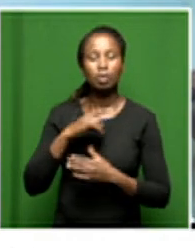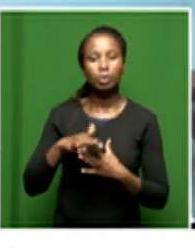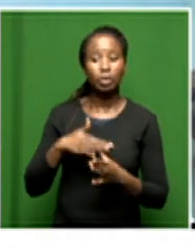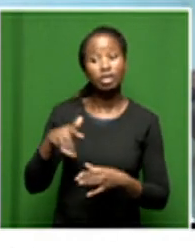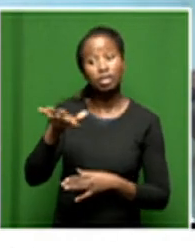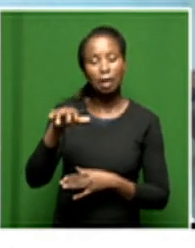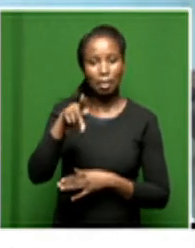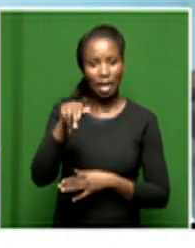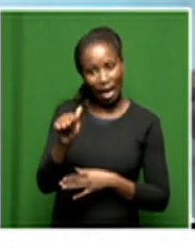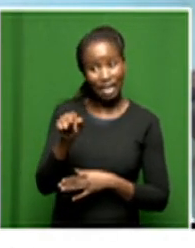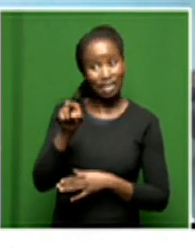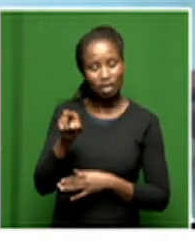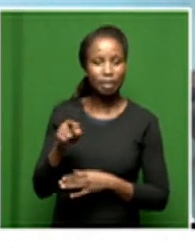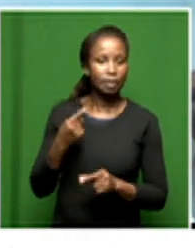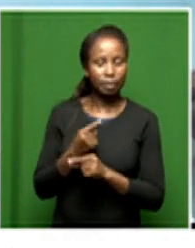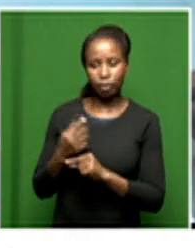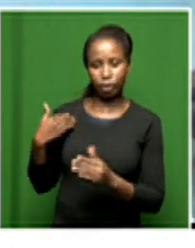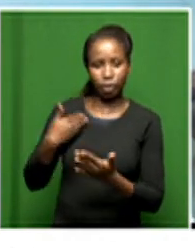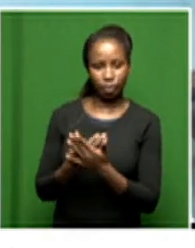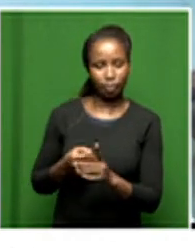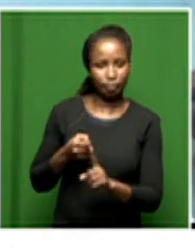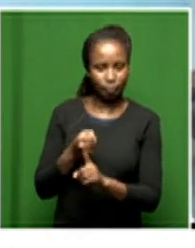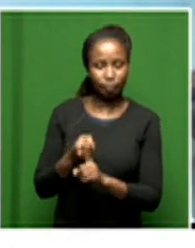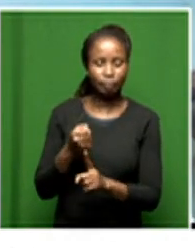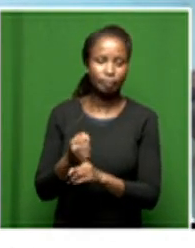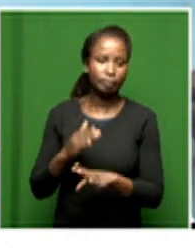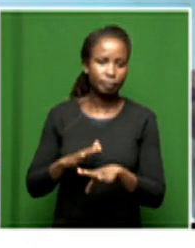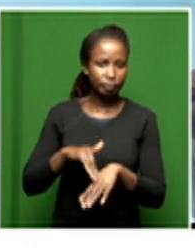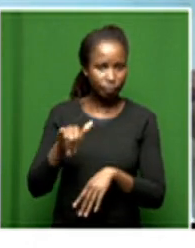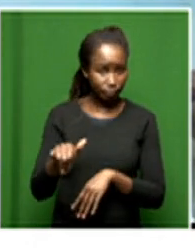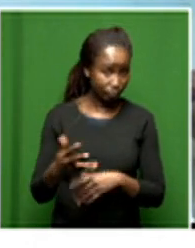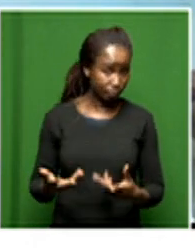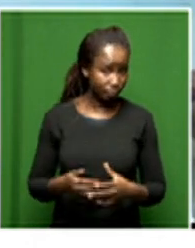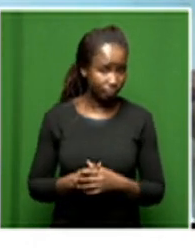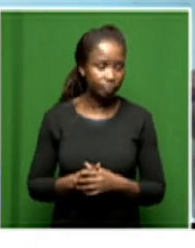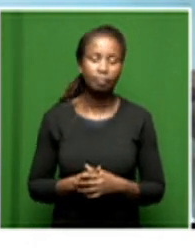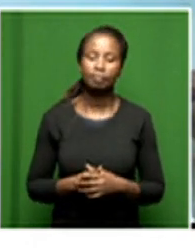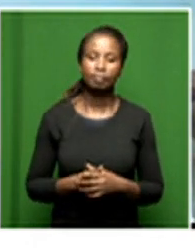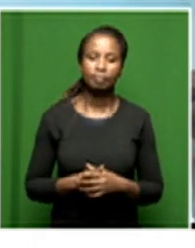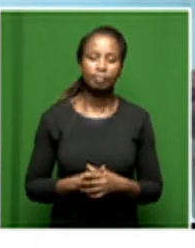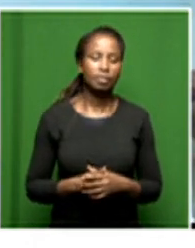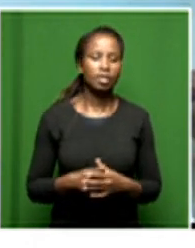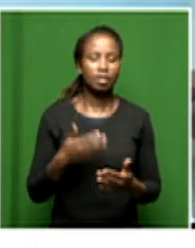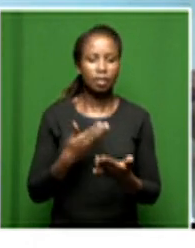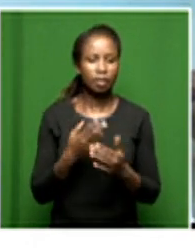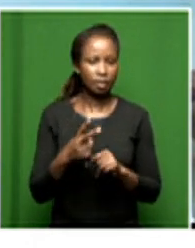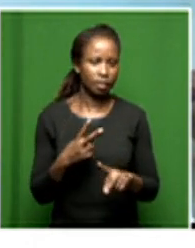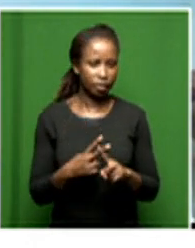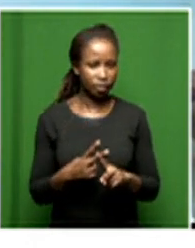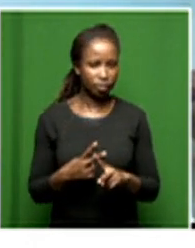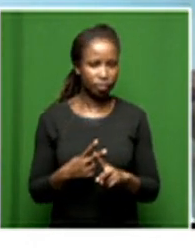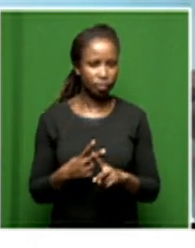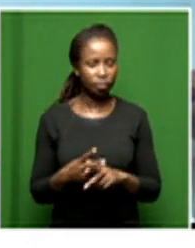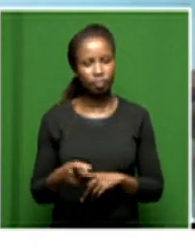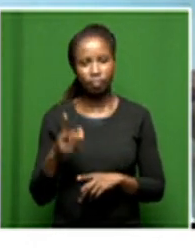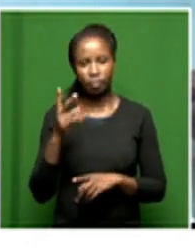Alliance has really been doing a lot of spade work. So in terms of just forecasting, looking ahead at